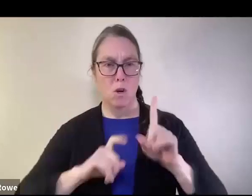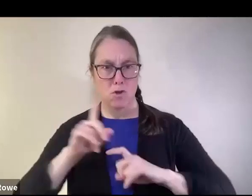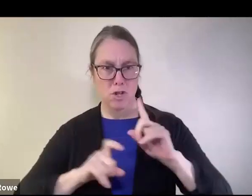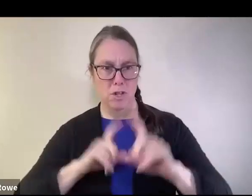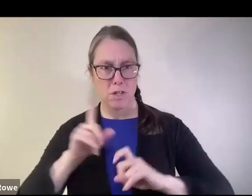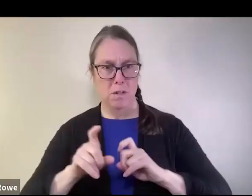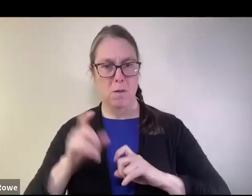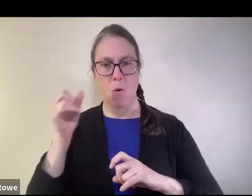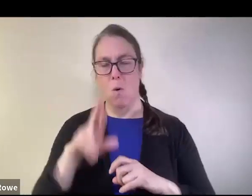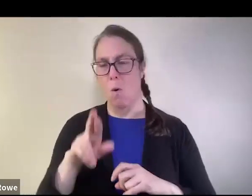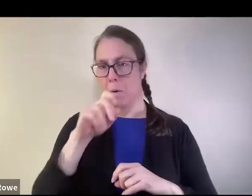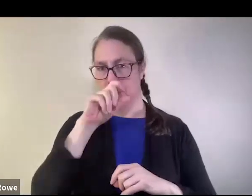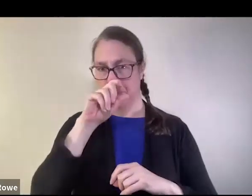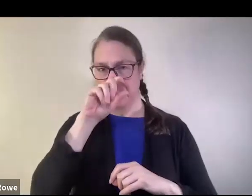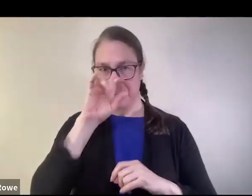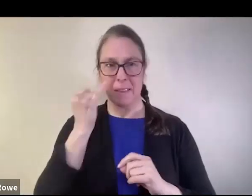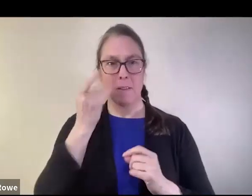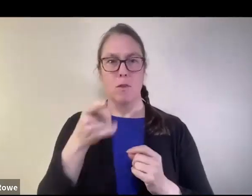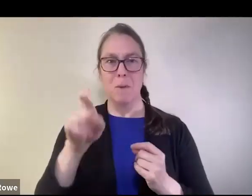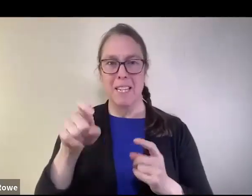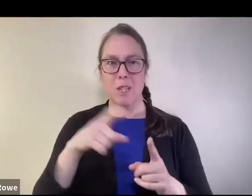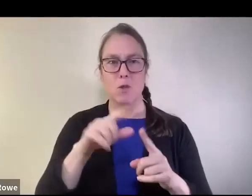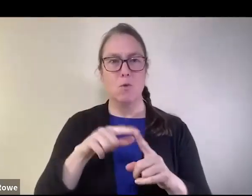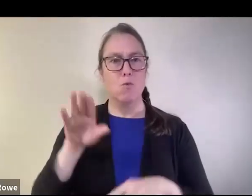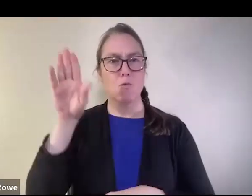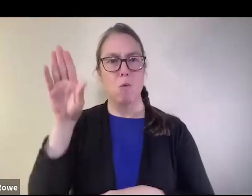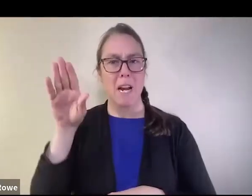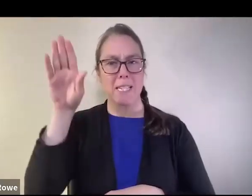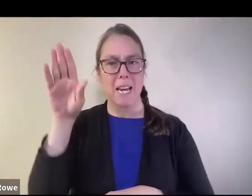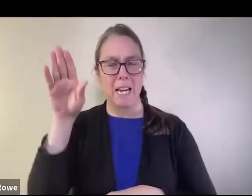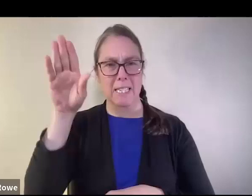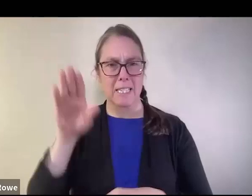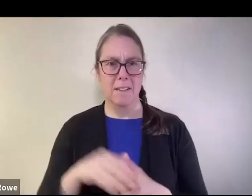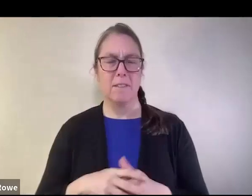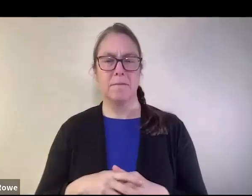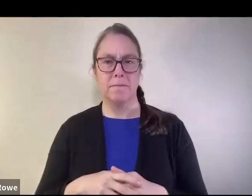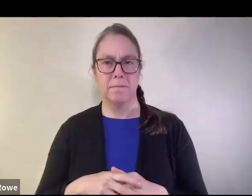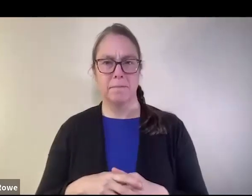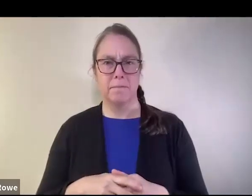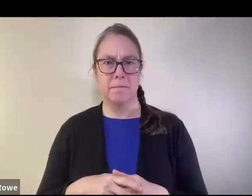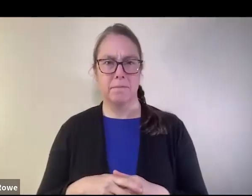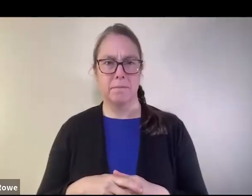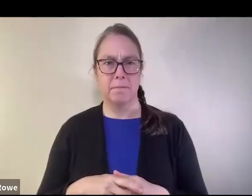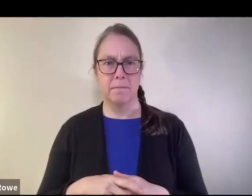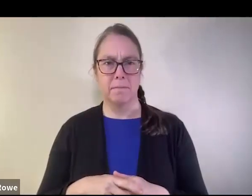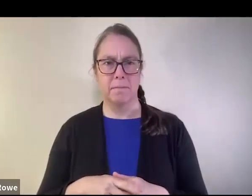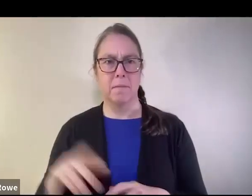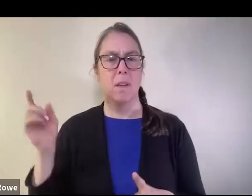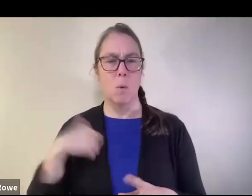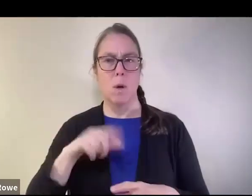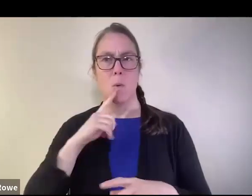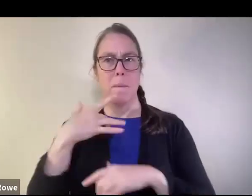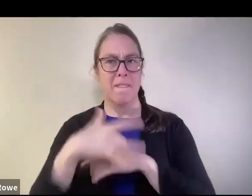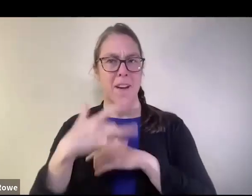questions, or if you need to raise your hand as long until 1 o'clock.